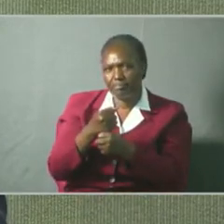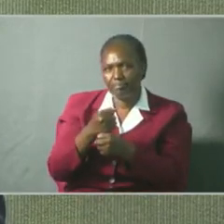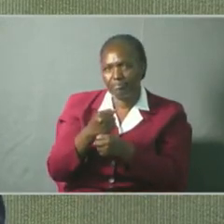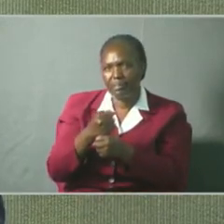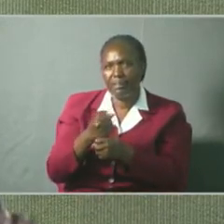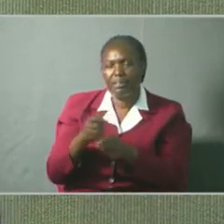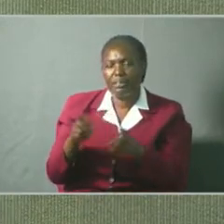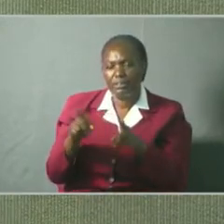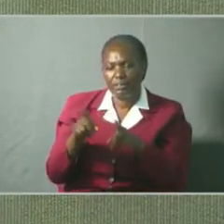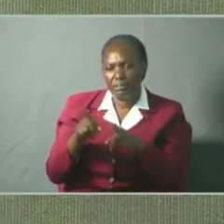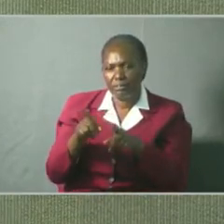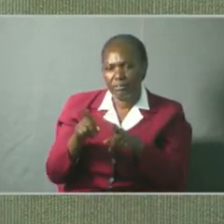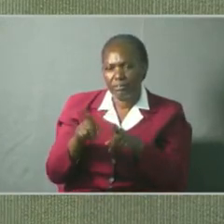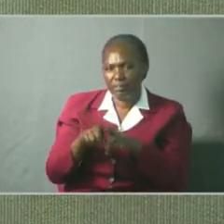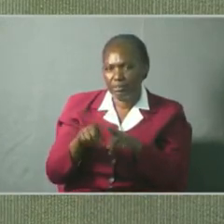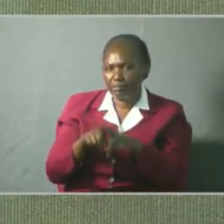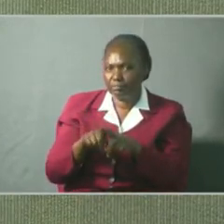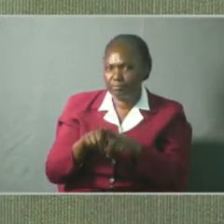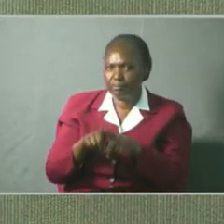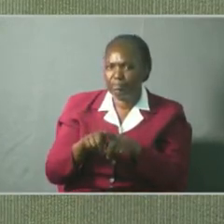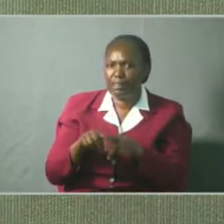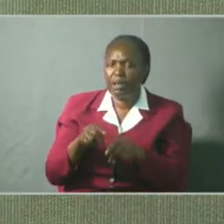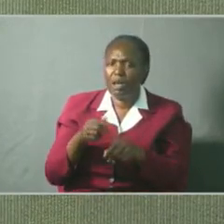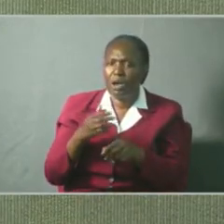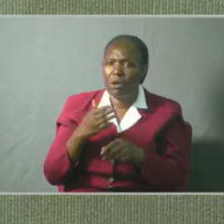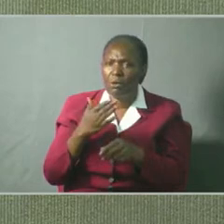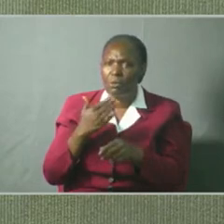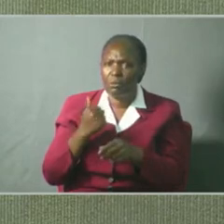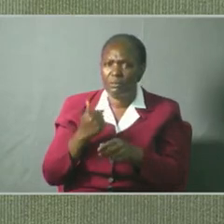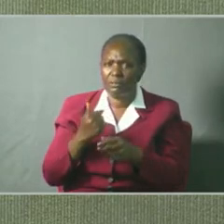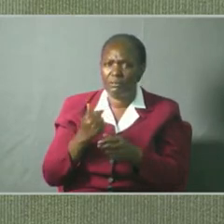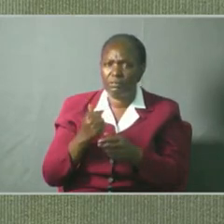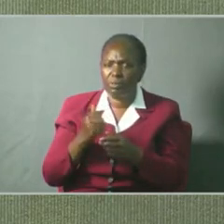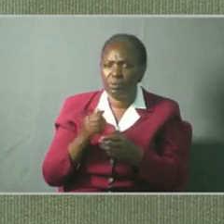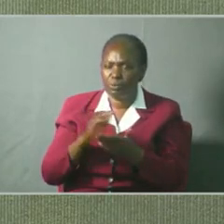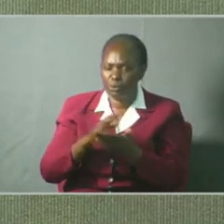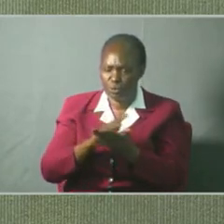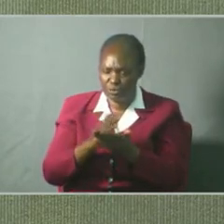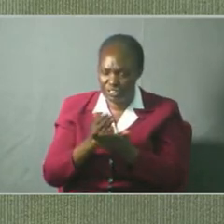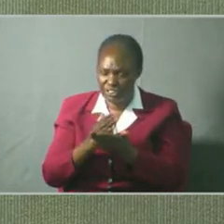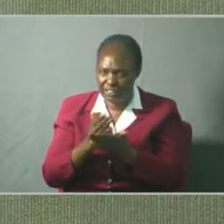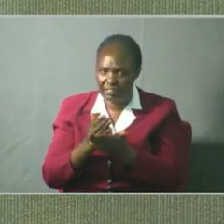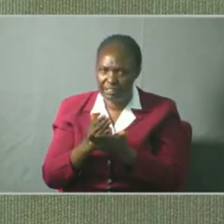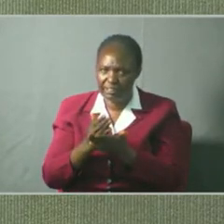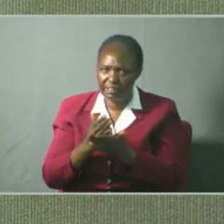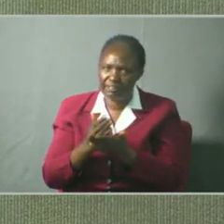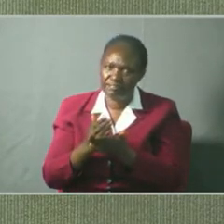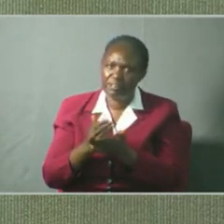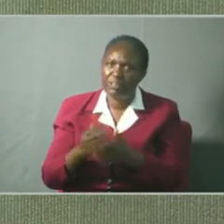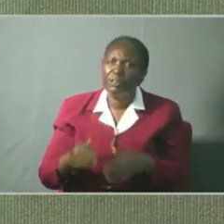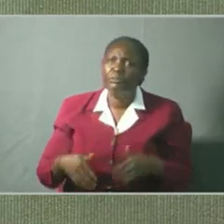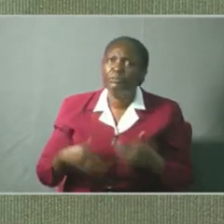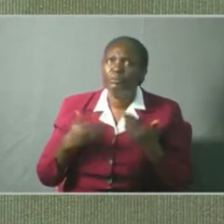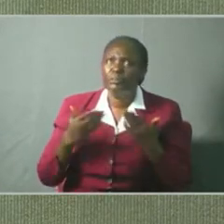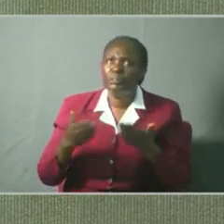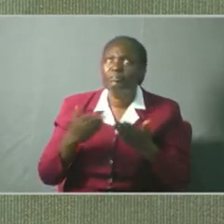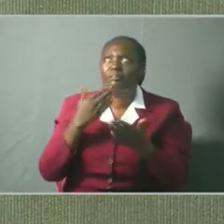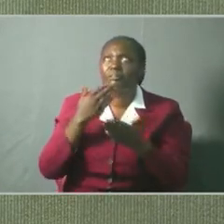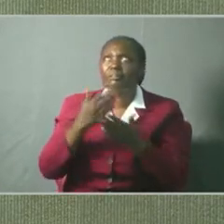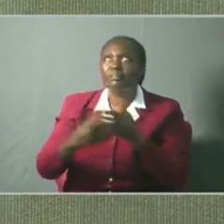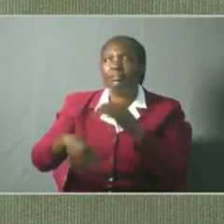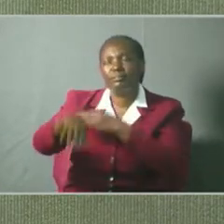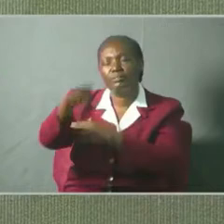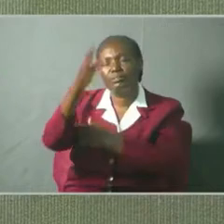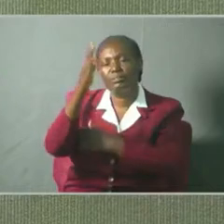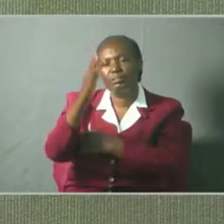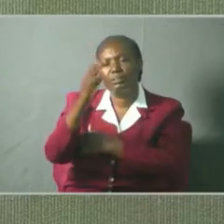And so I want us to spend a few moments just to give thanks to God